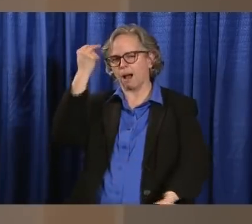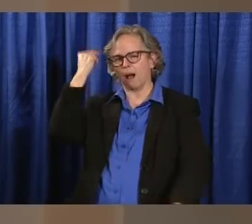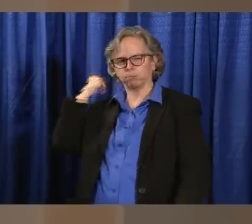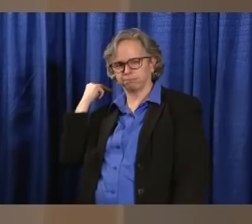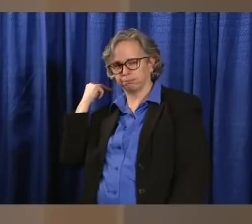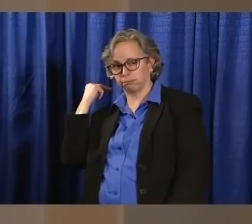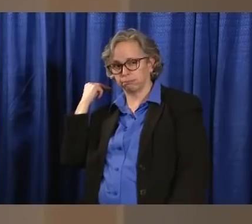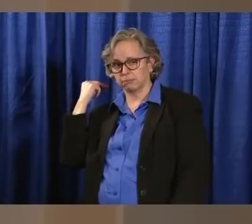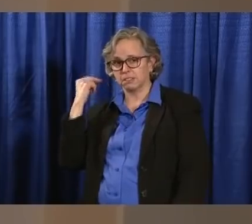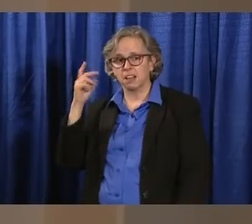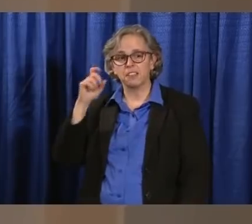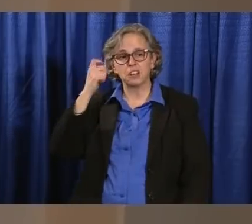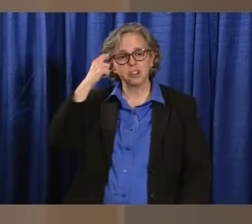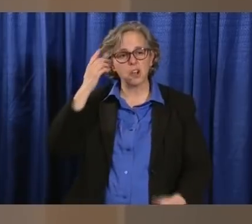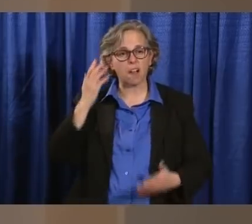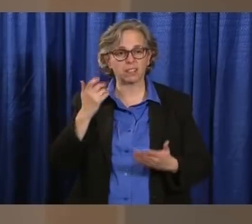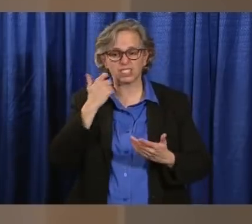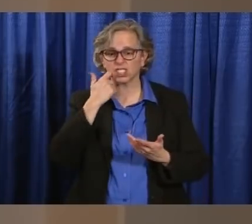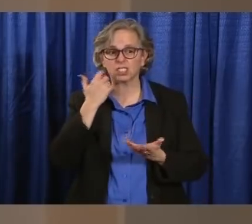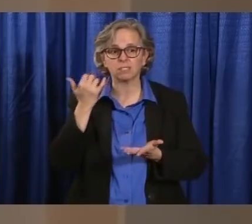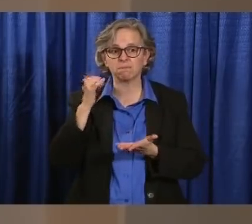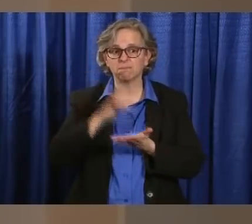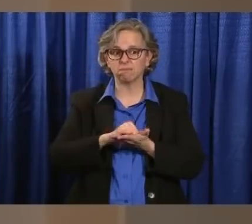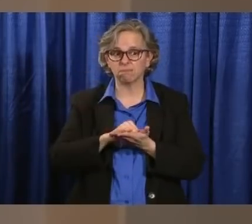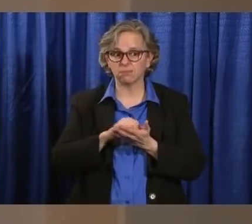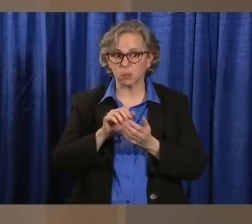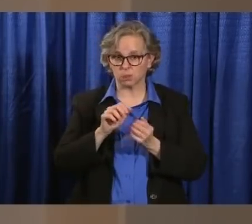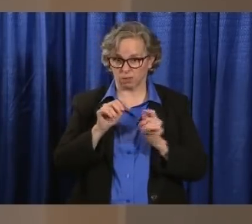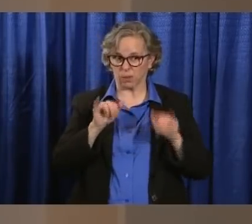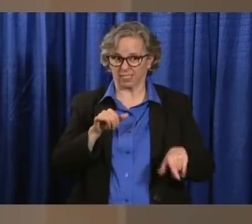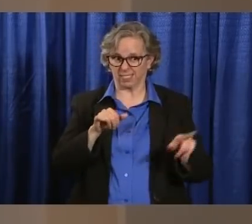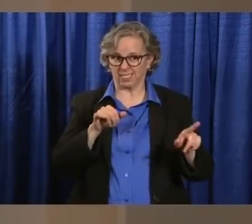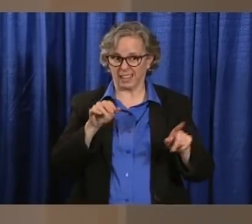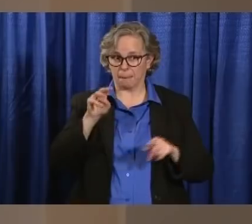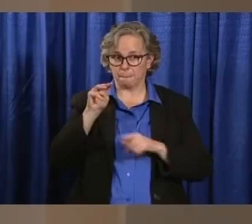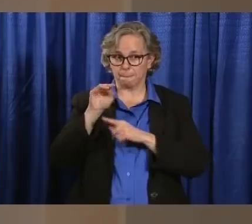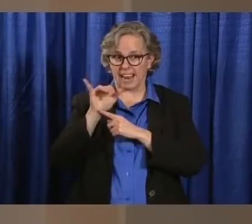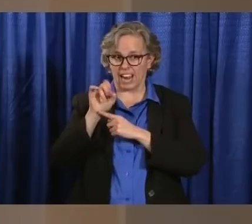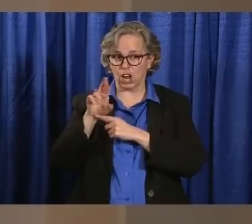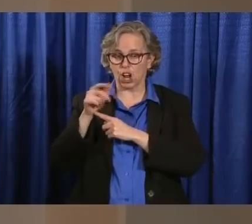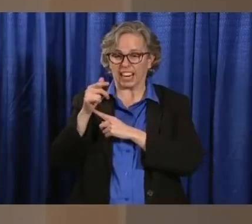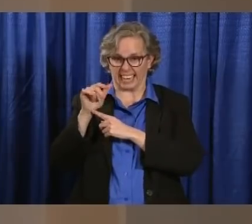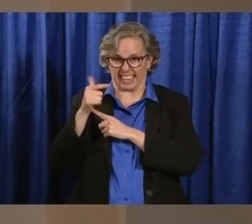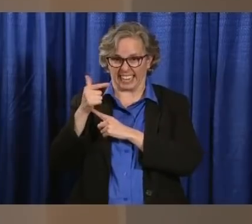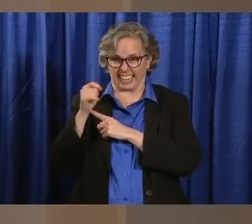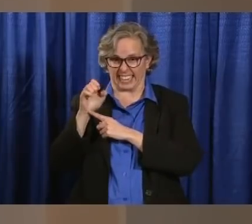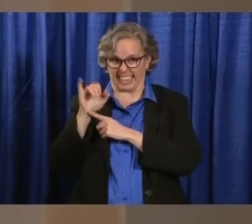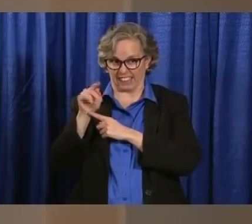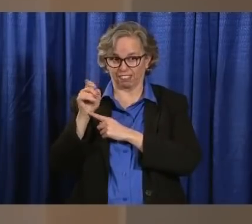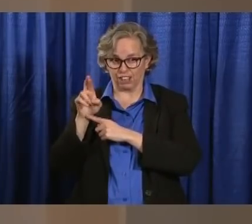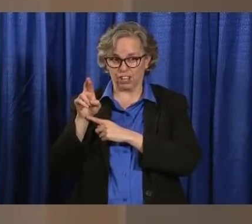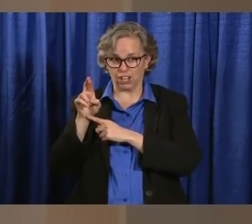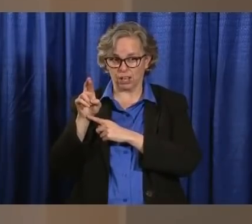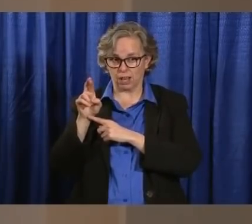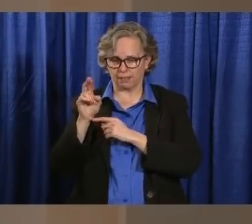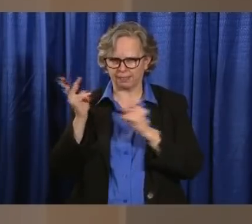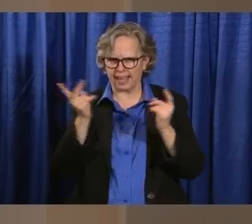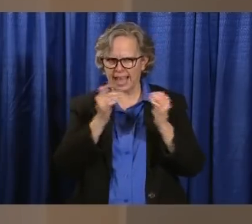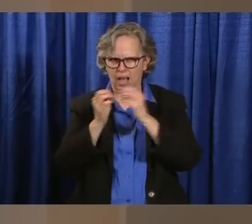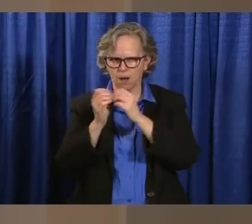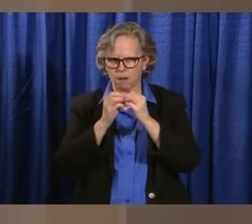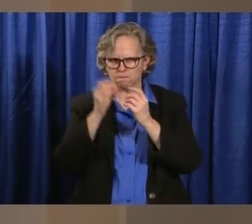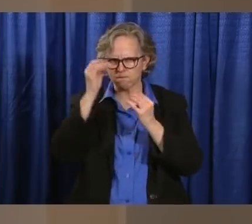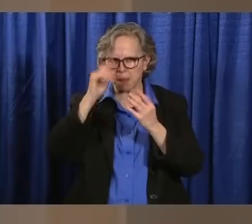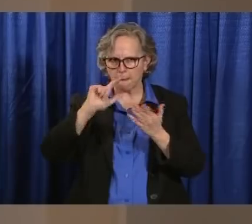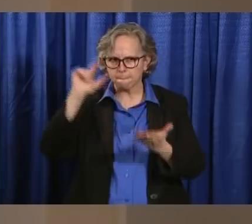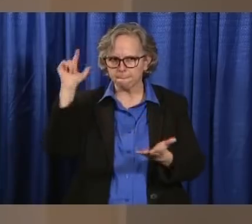were talking about banning spectators from the Arnold Sports Festival. And I remember at the time how